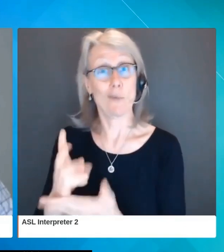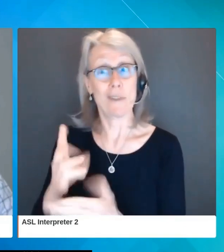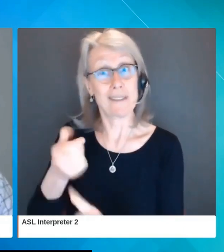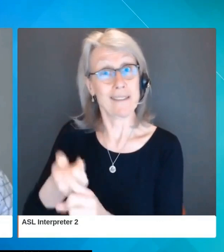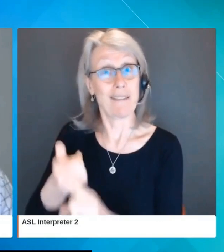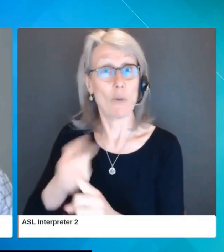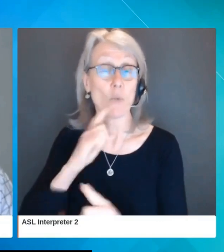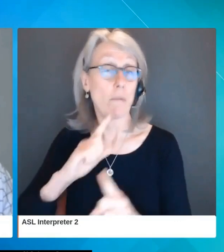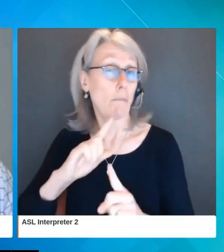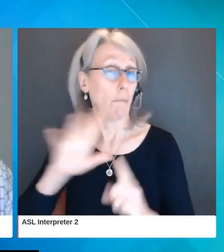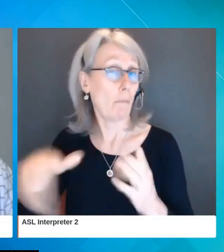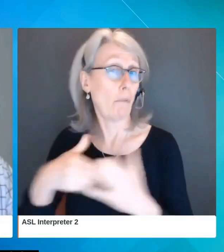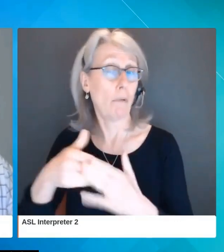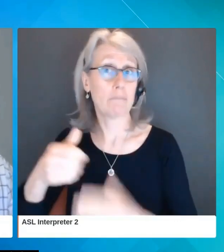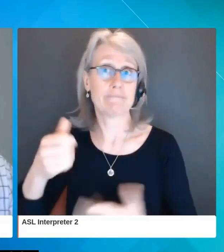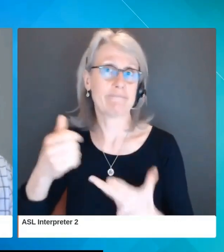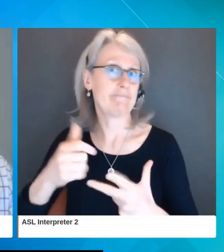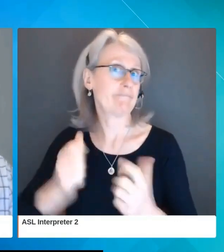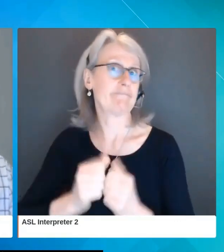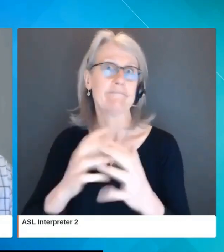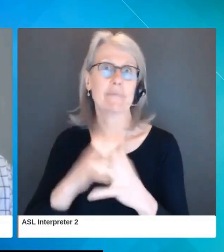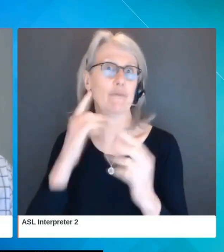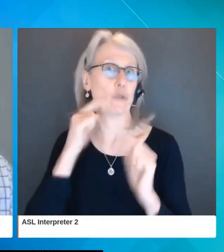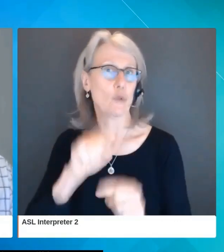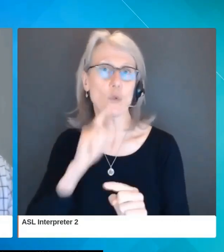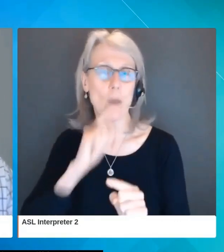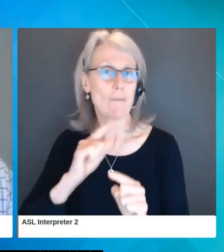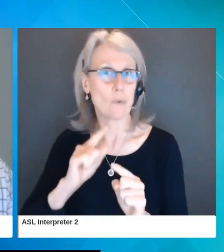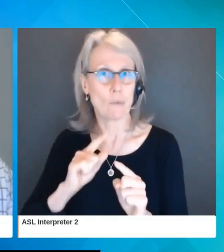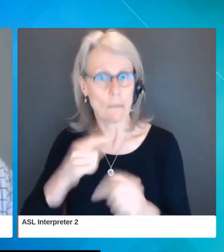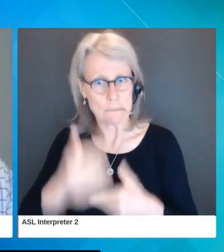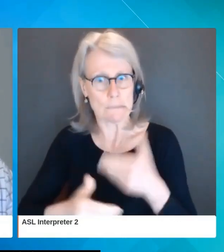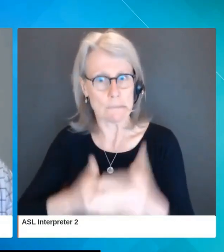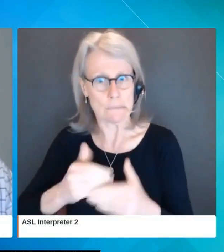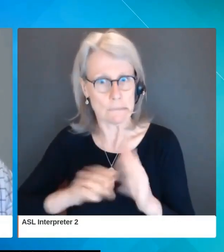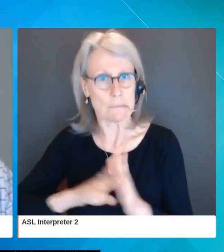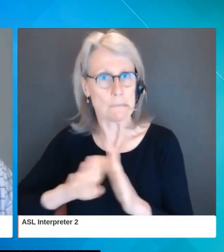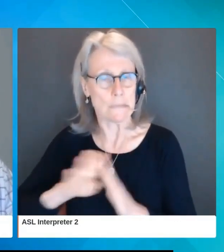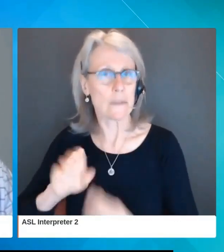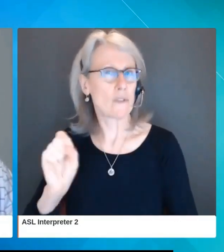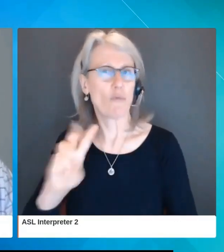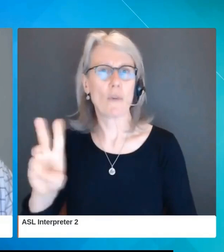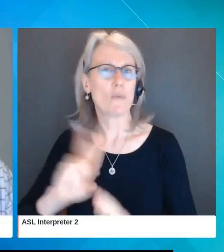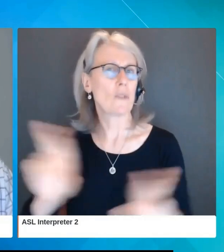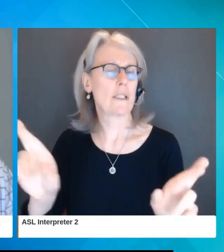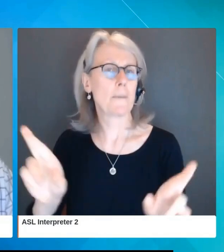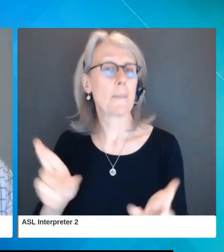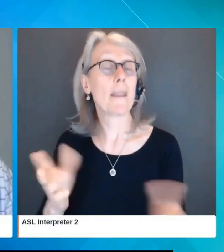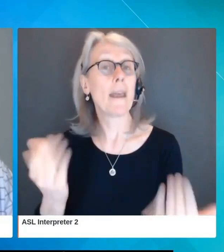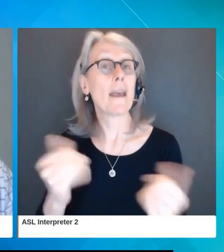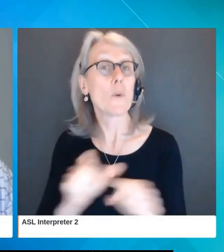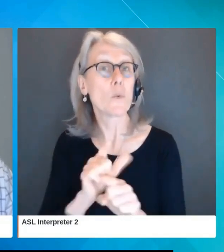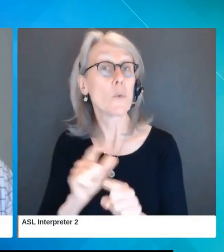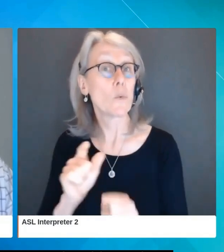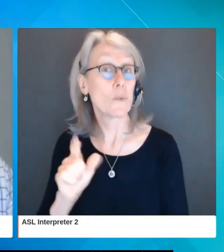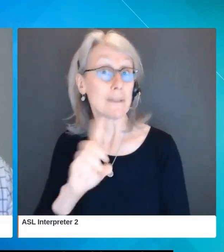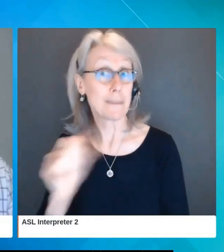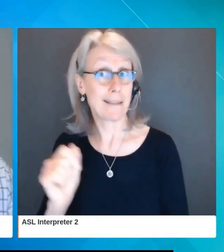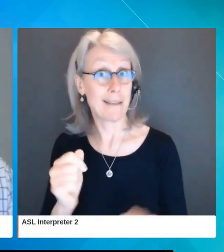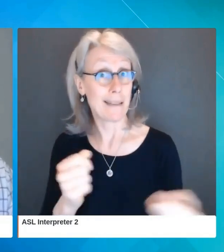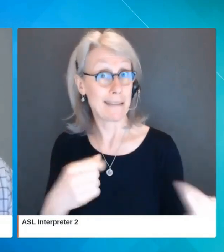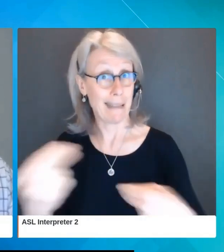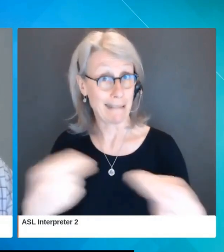heavy lifting for you. And also what the experience will be for your attendees with the disabilities. We're actually going to turn on a screen reader and do some